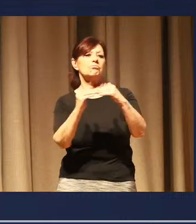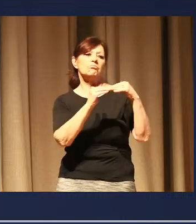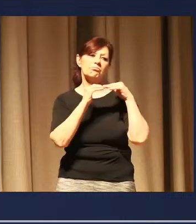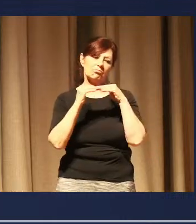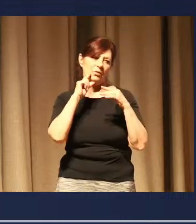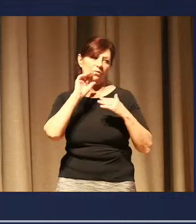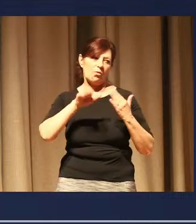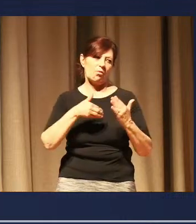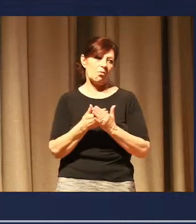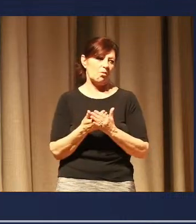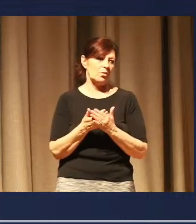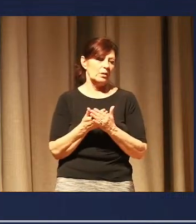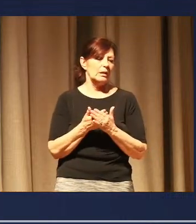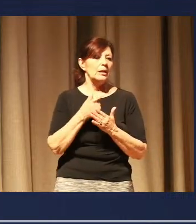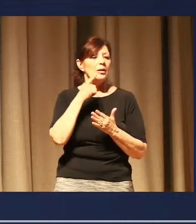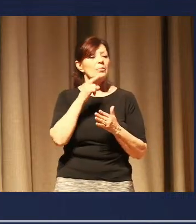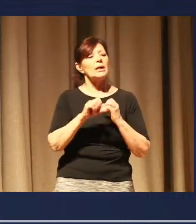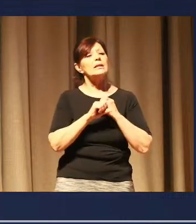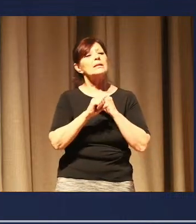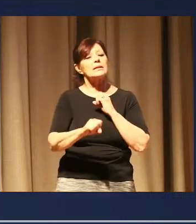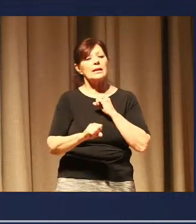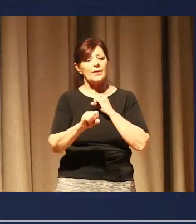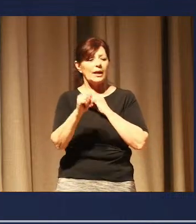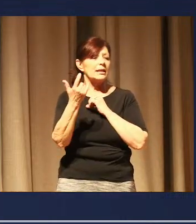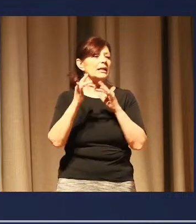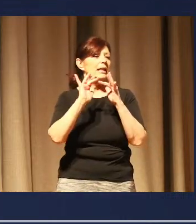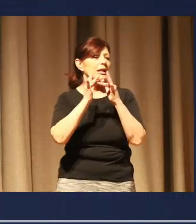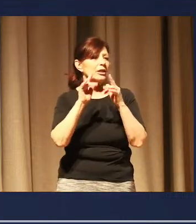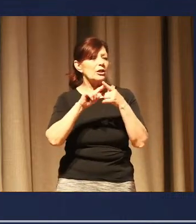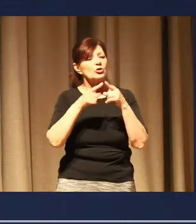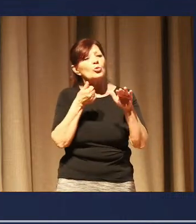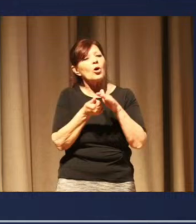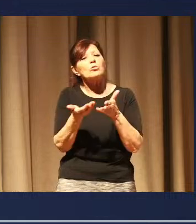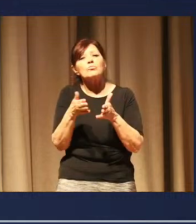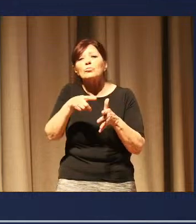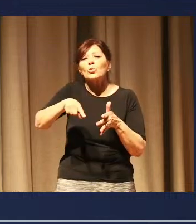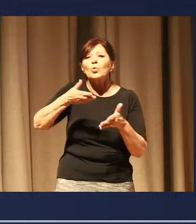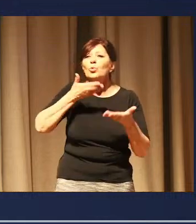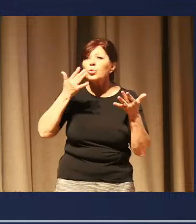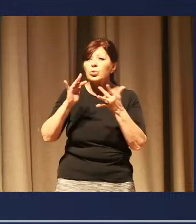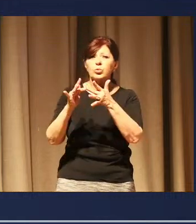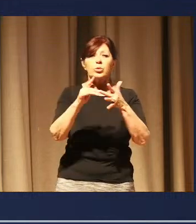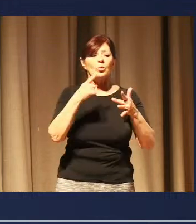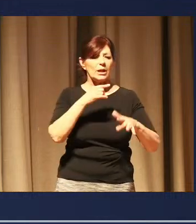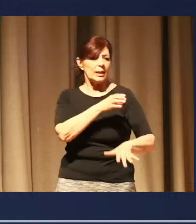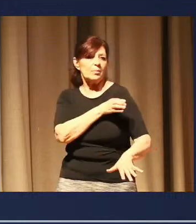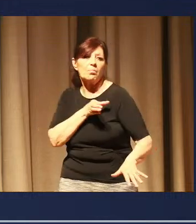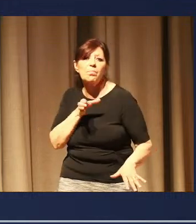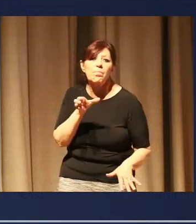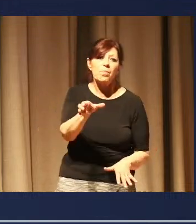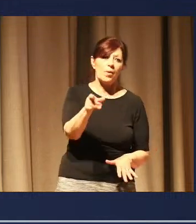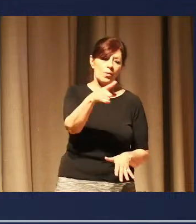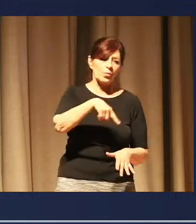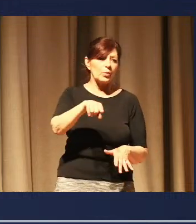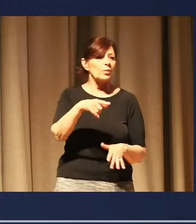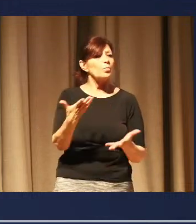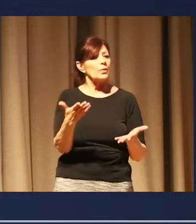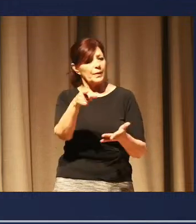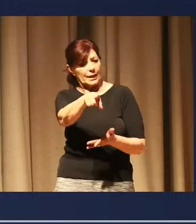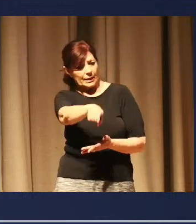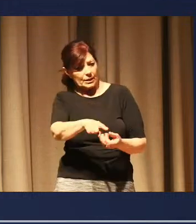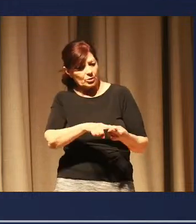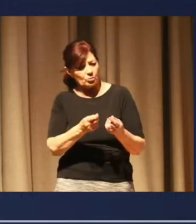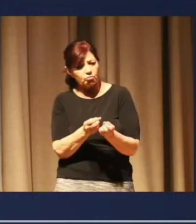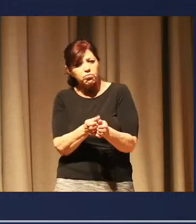for all. By extending broadband infrastructure to underserved areas, we empower residents with the tools they need